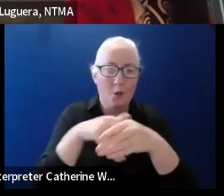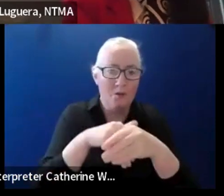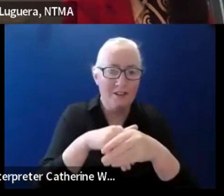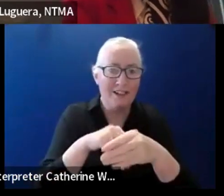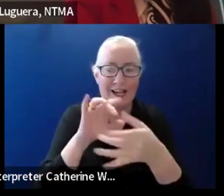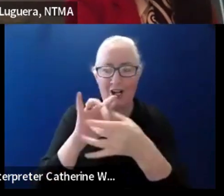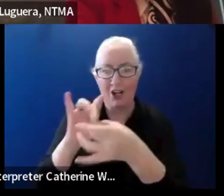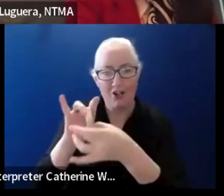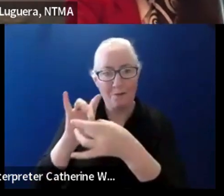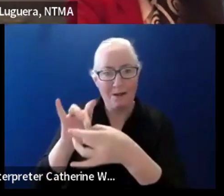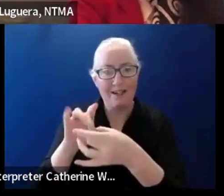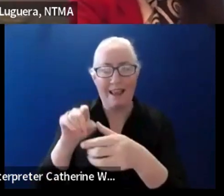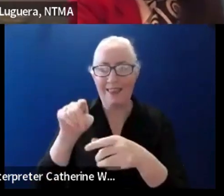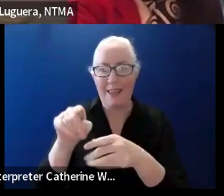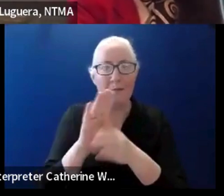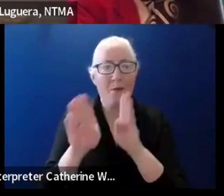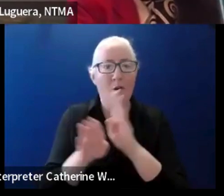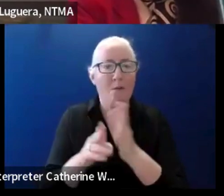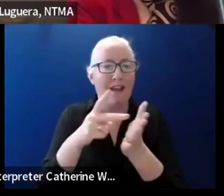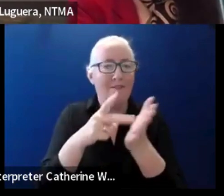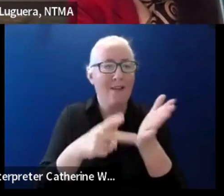Engagement, as a valuable asset.